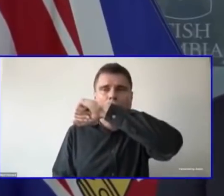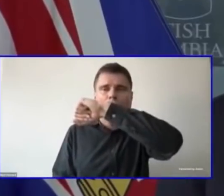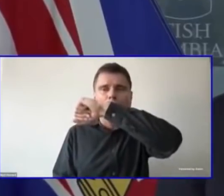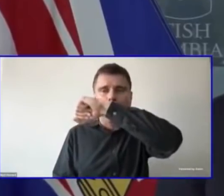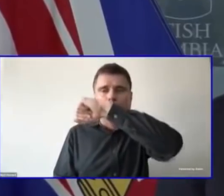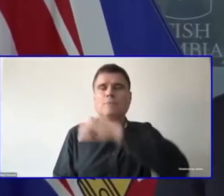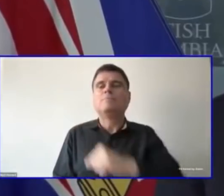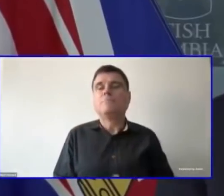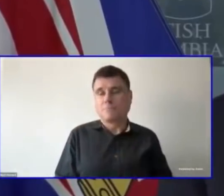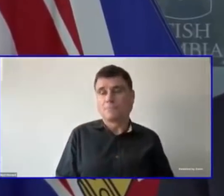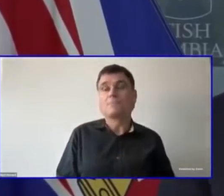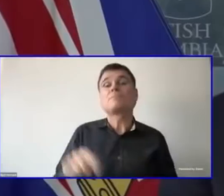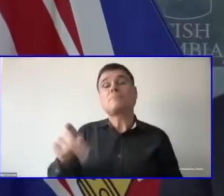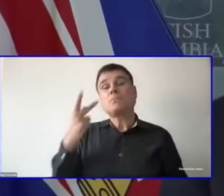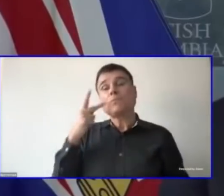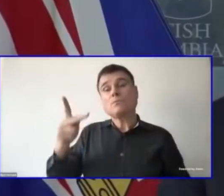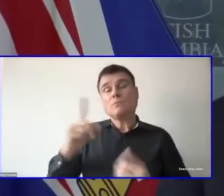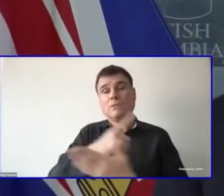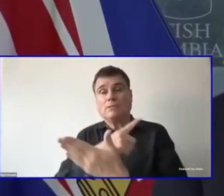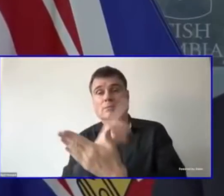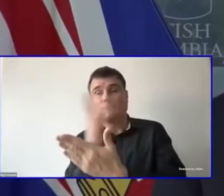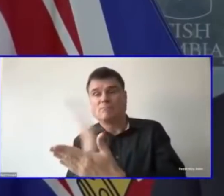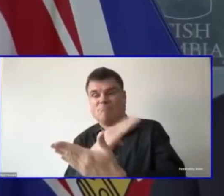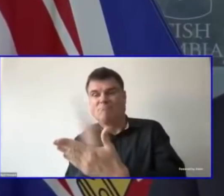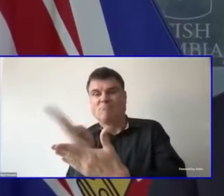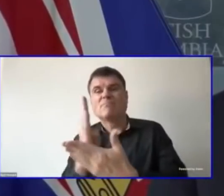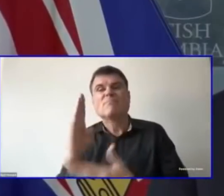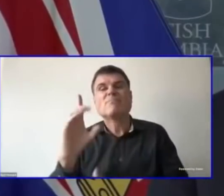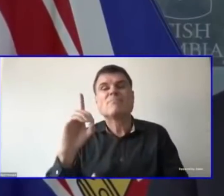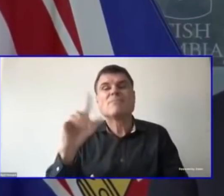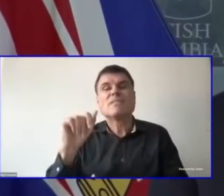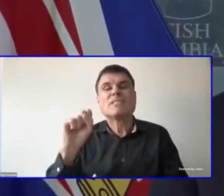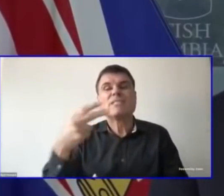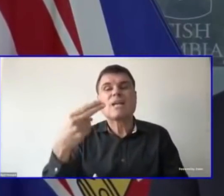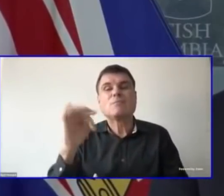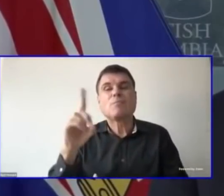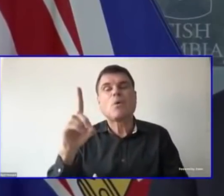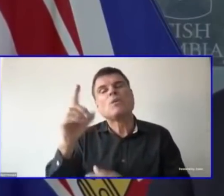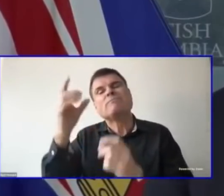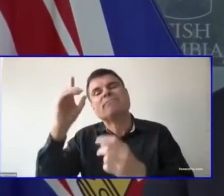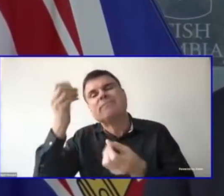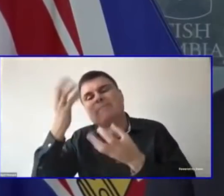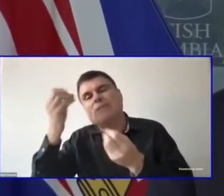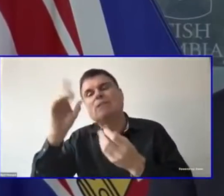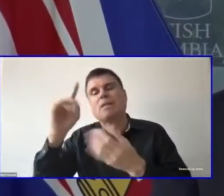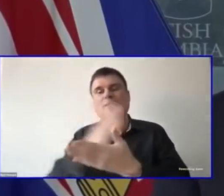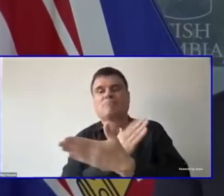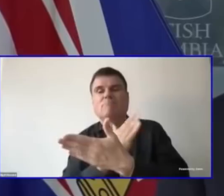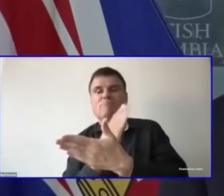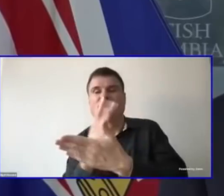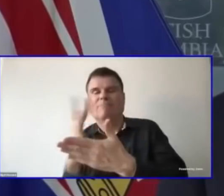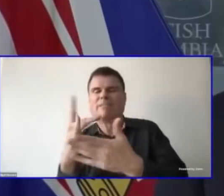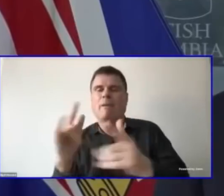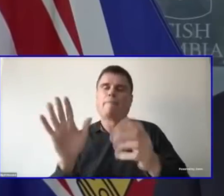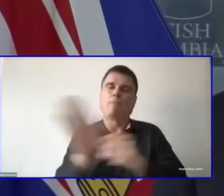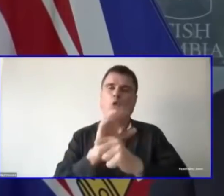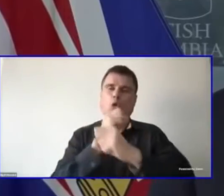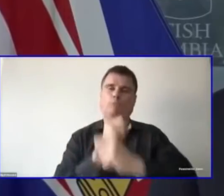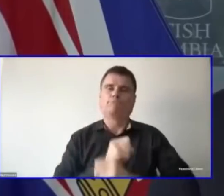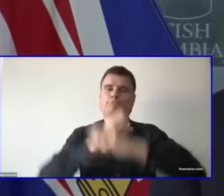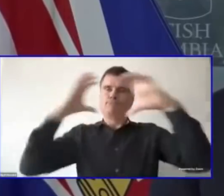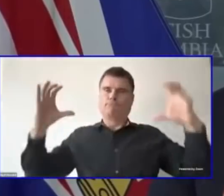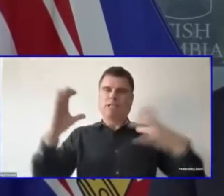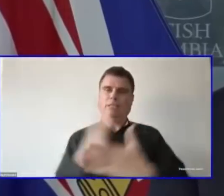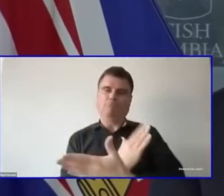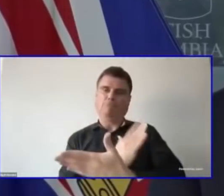case numbers, and then on Wednesday we'll be back with a full briefing on all of the numbers, so you'll be able to see that. But what I encourage